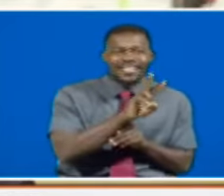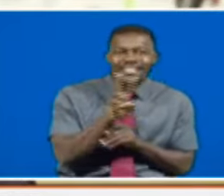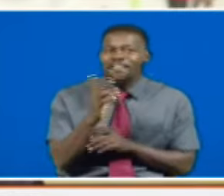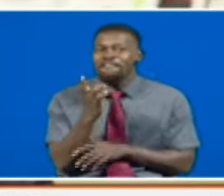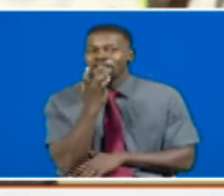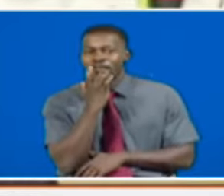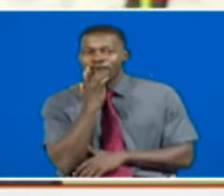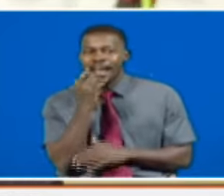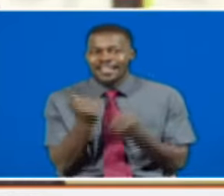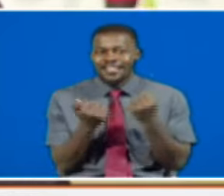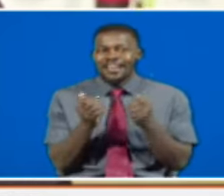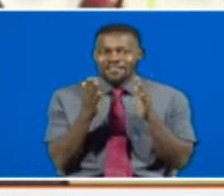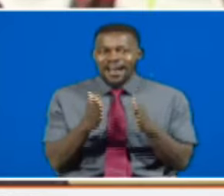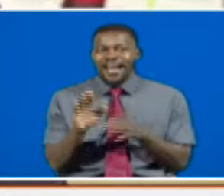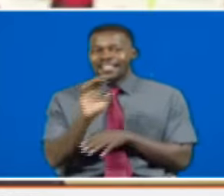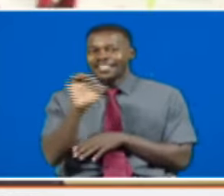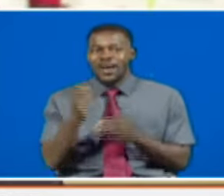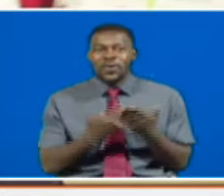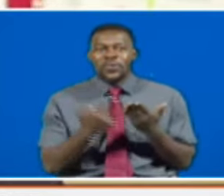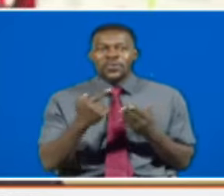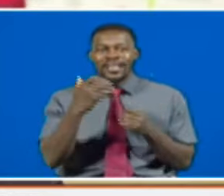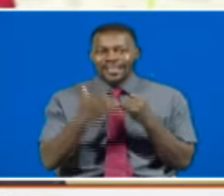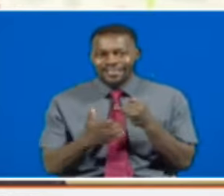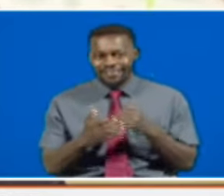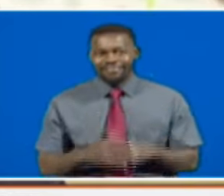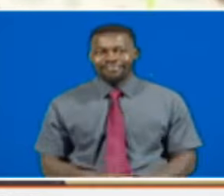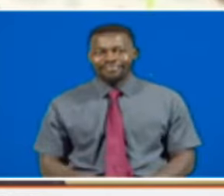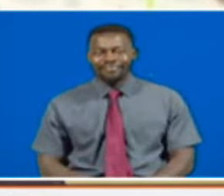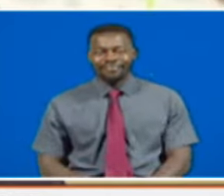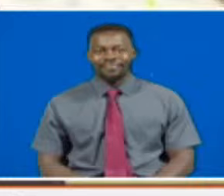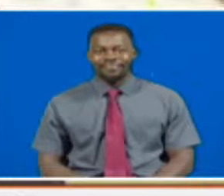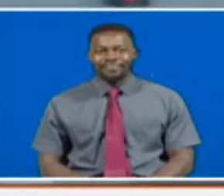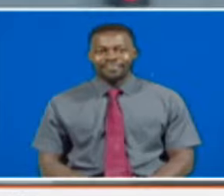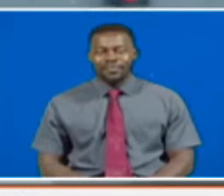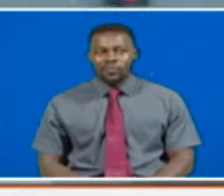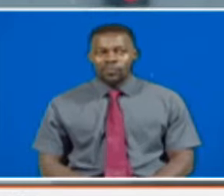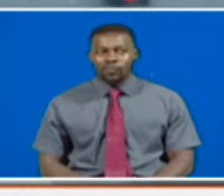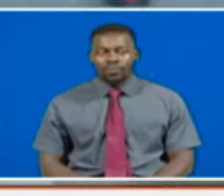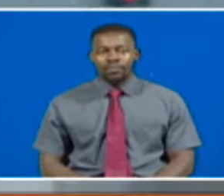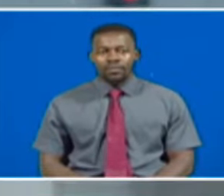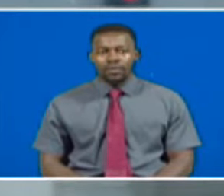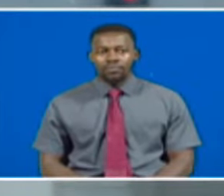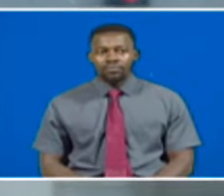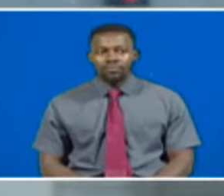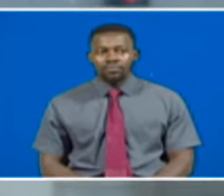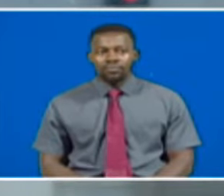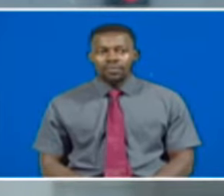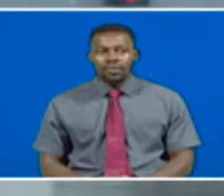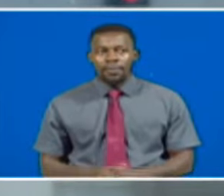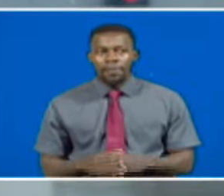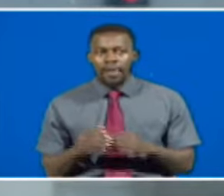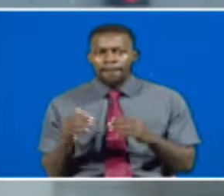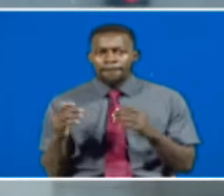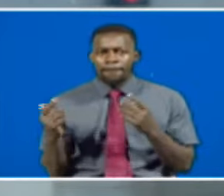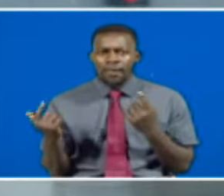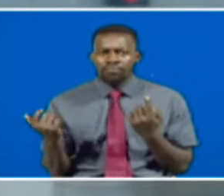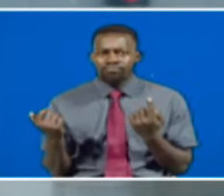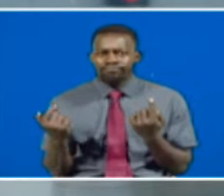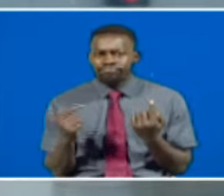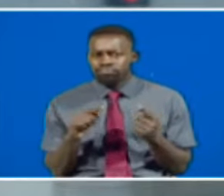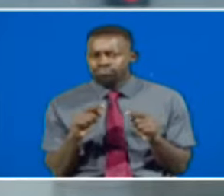over the Easter weekend. Robinson Okenye, KTN. Controversial former sports cabinet secretary